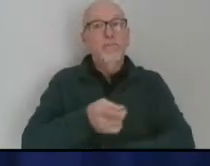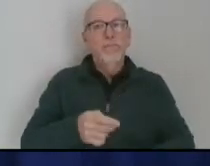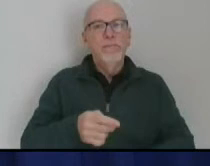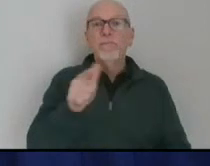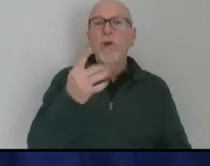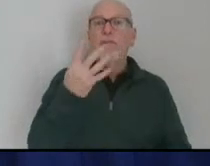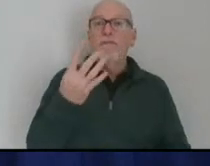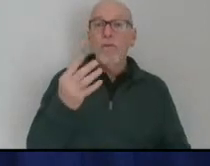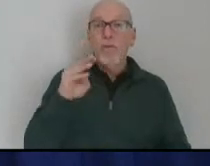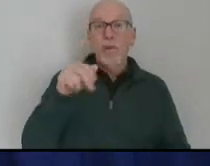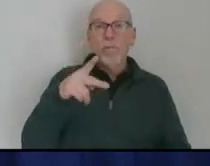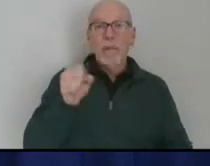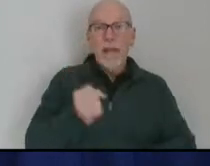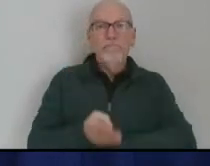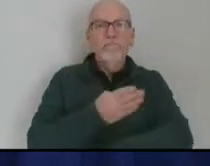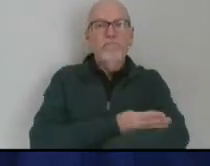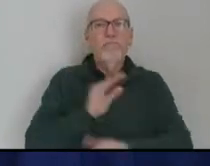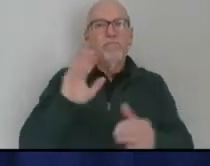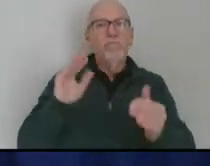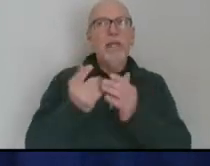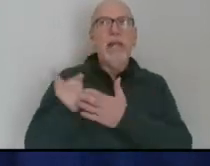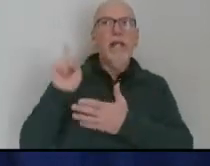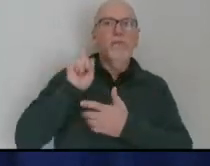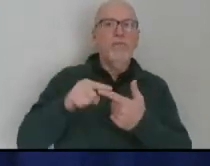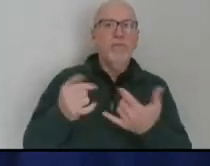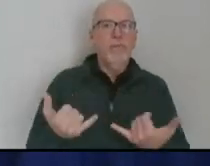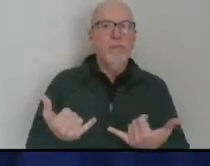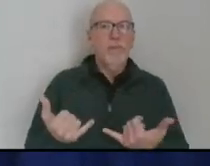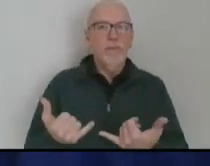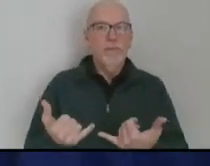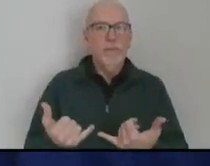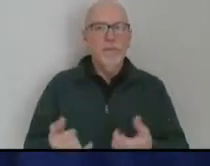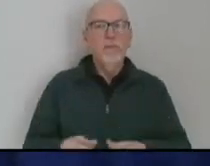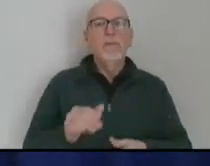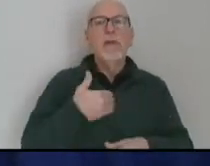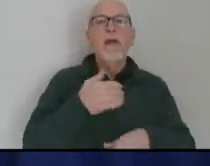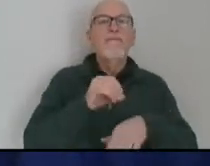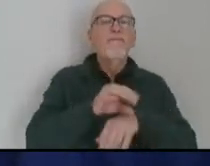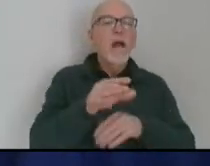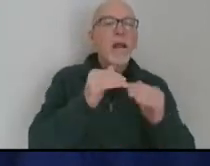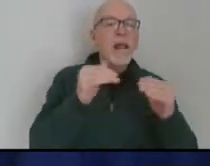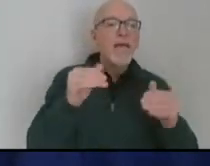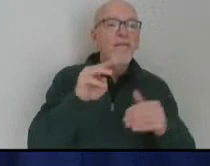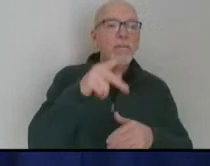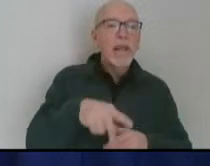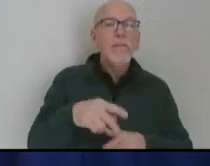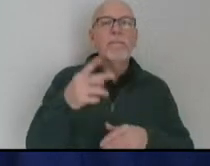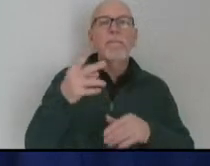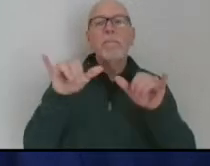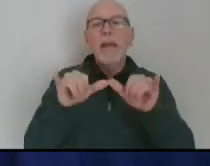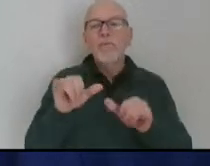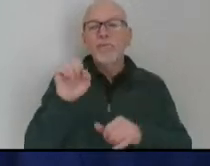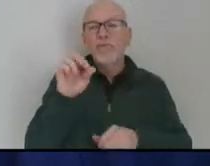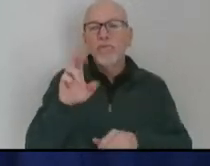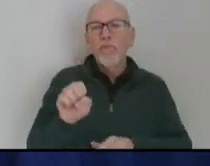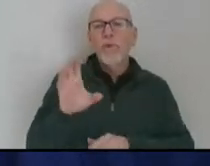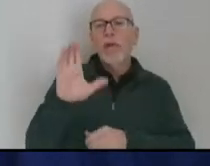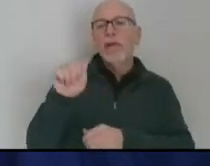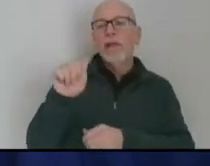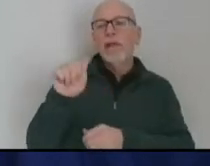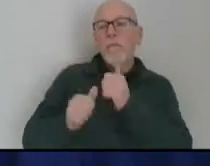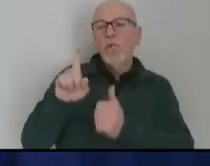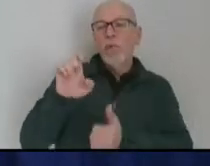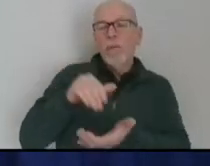maps are improving from last week to this week. Our advisory level map, our 2-metric score, our cases per 100,000, and